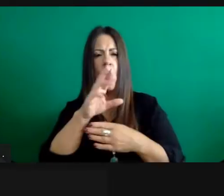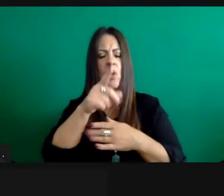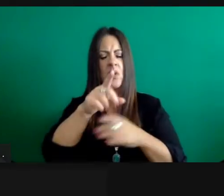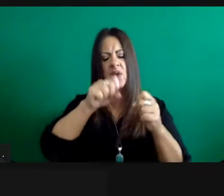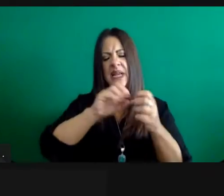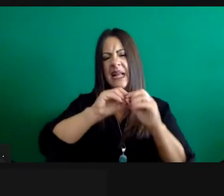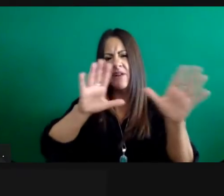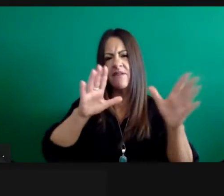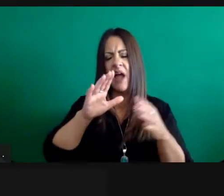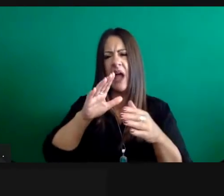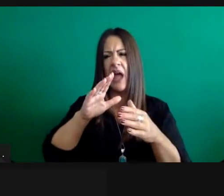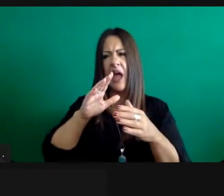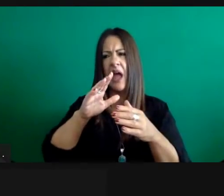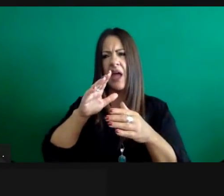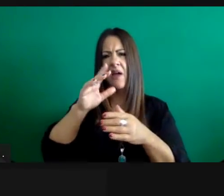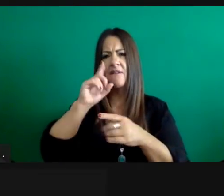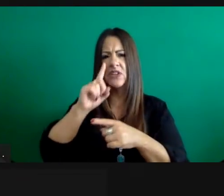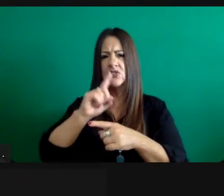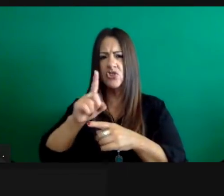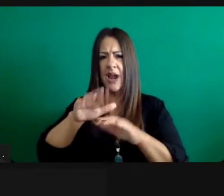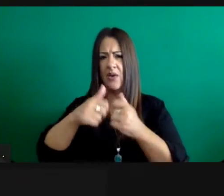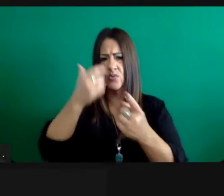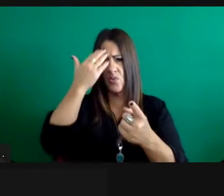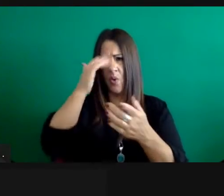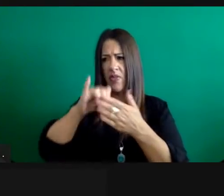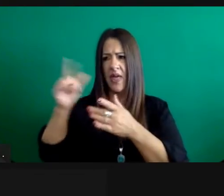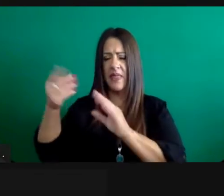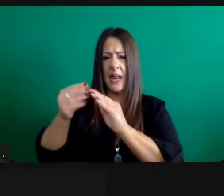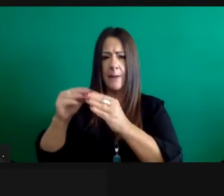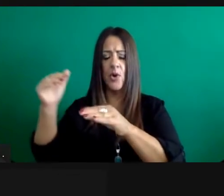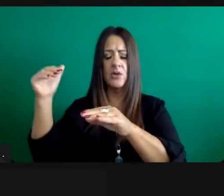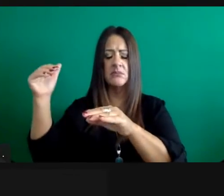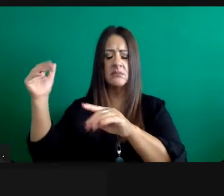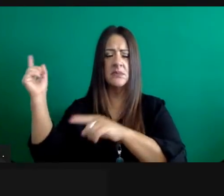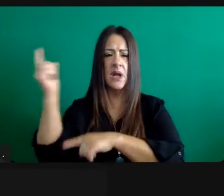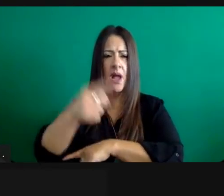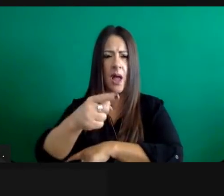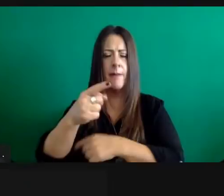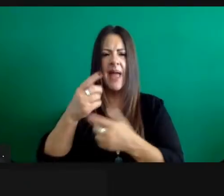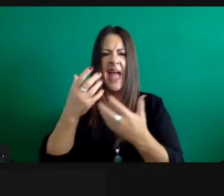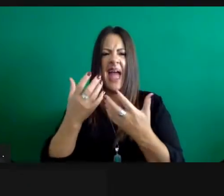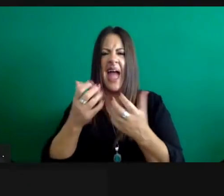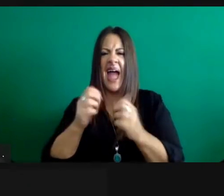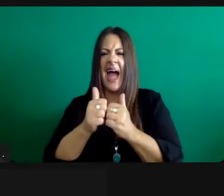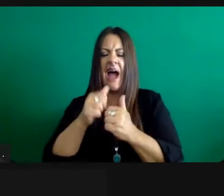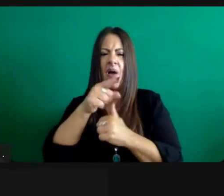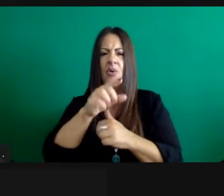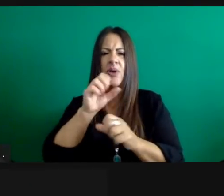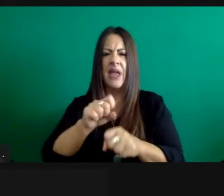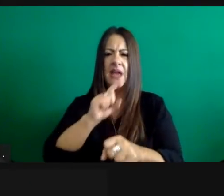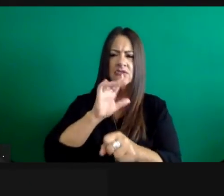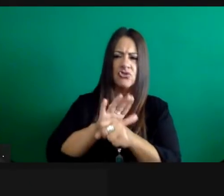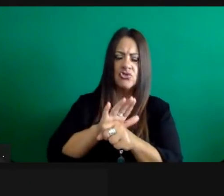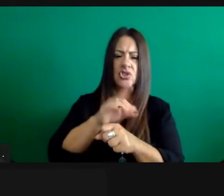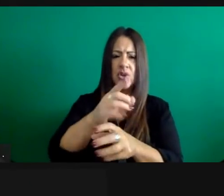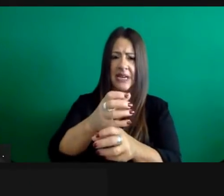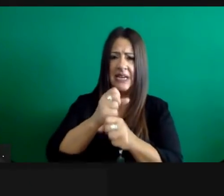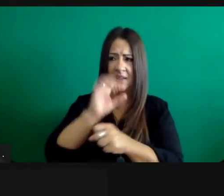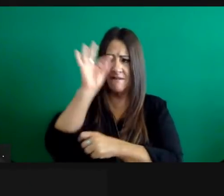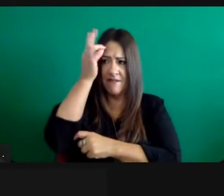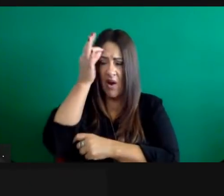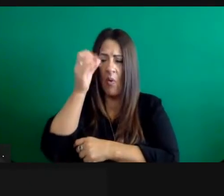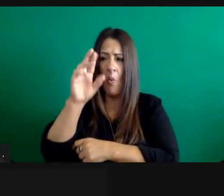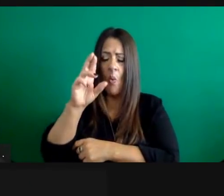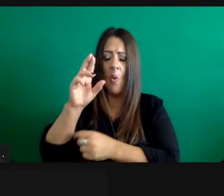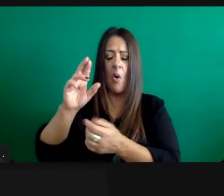that for us in terms of just where your planning numbers are coming from, what kinds of assurances you're getting either from the feds or the